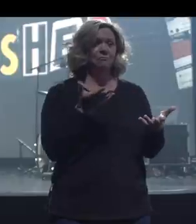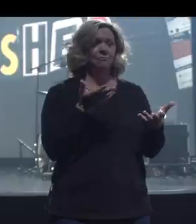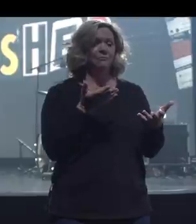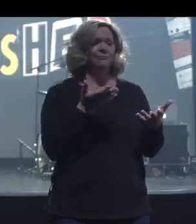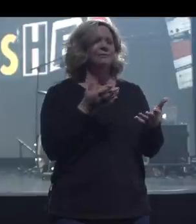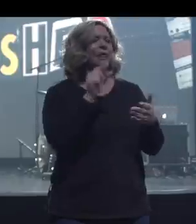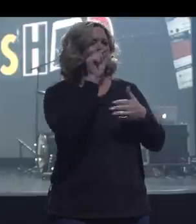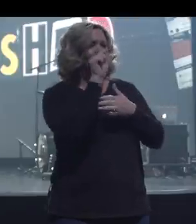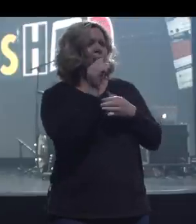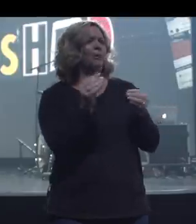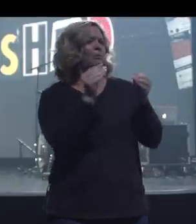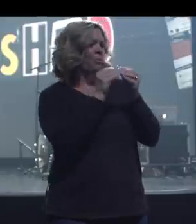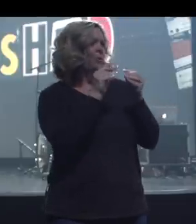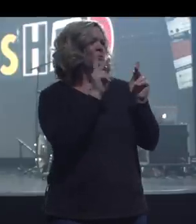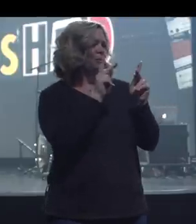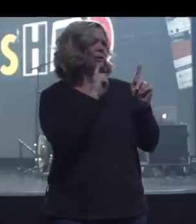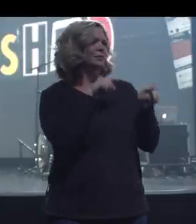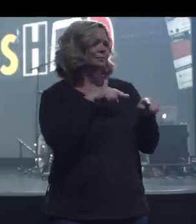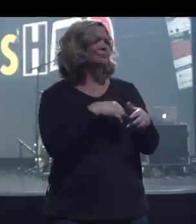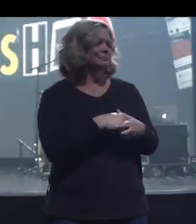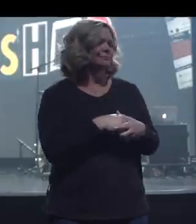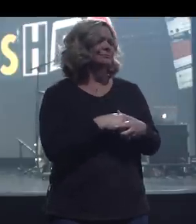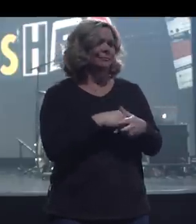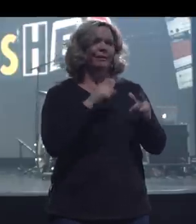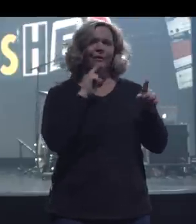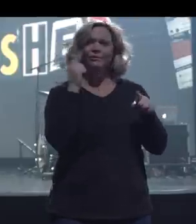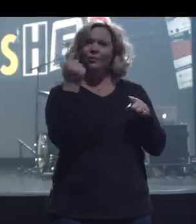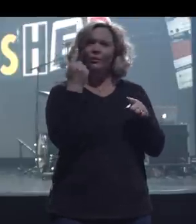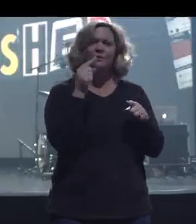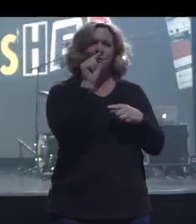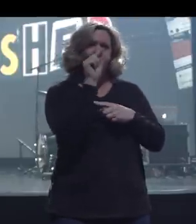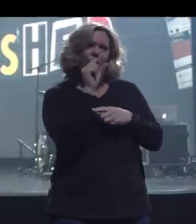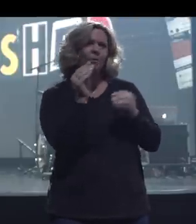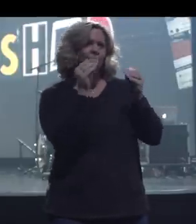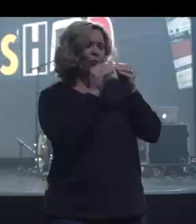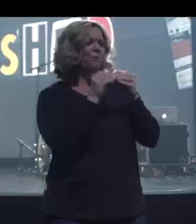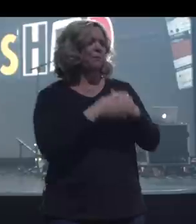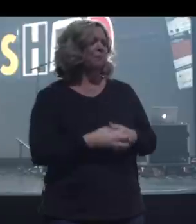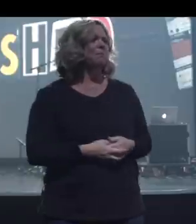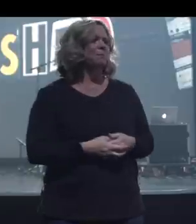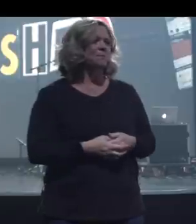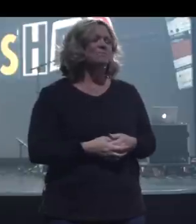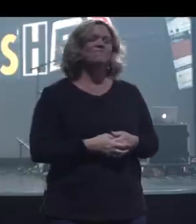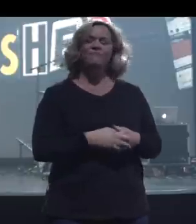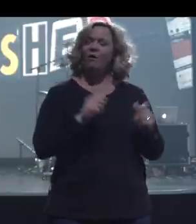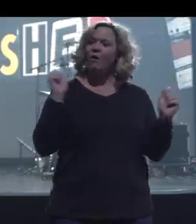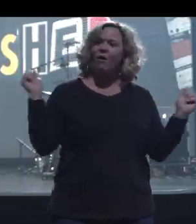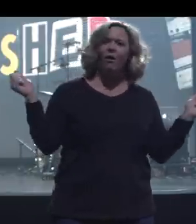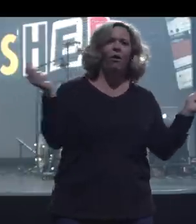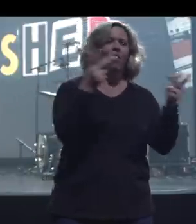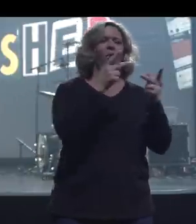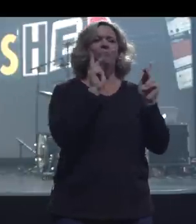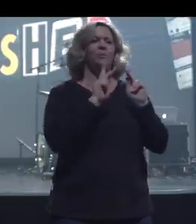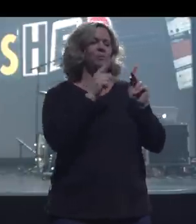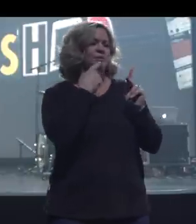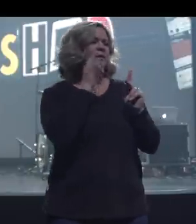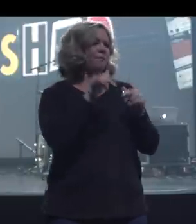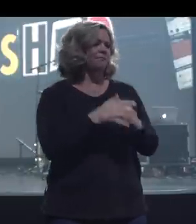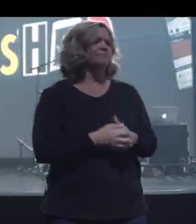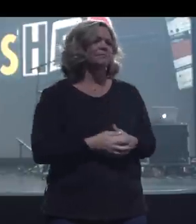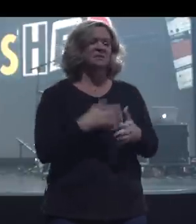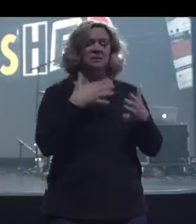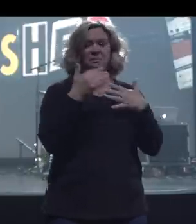A little bit more. That's the answer across the board. Across the board. It doesn't matter if you